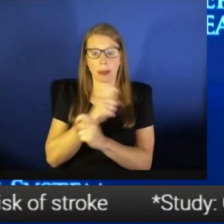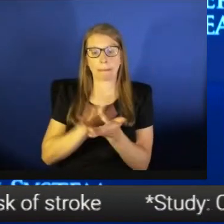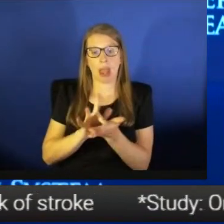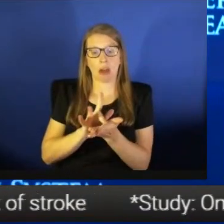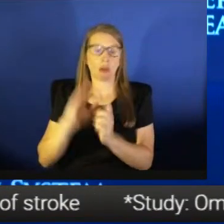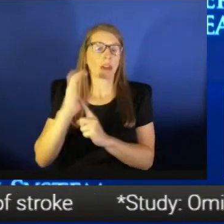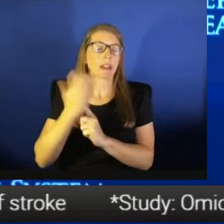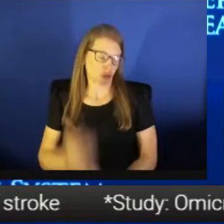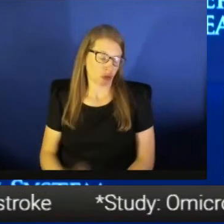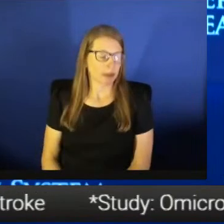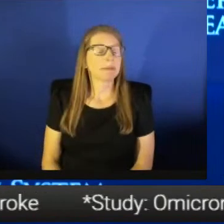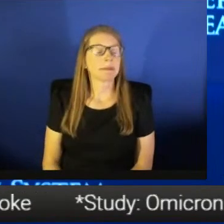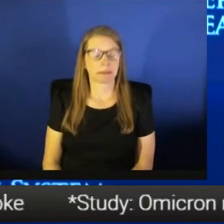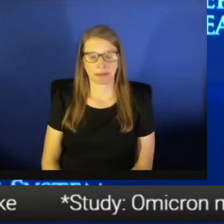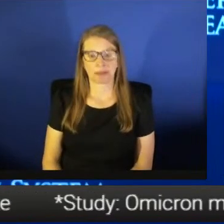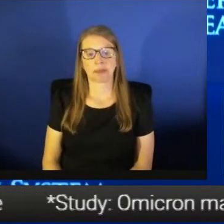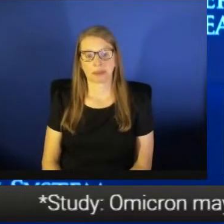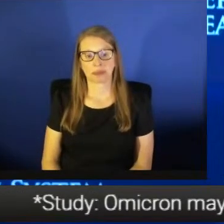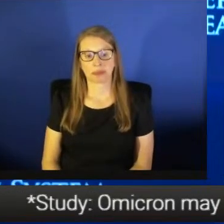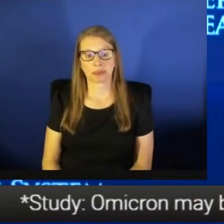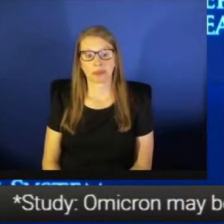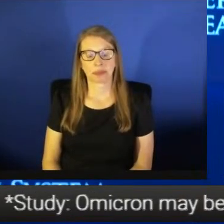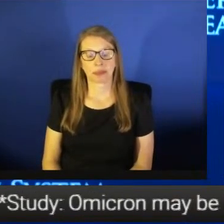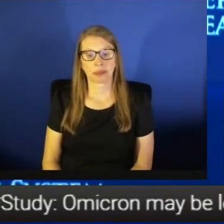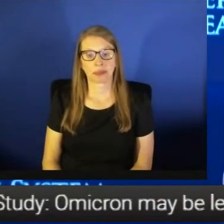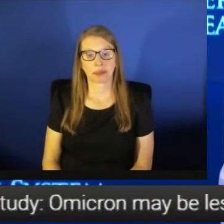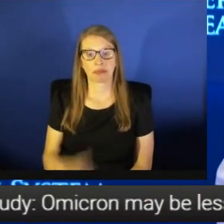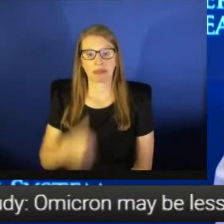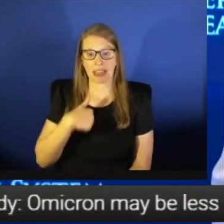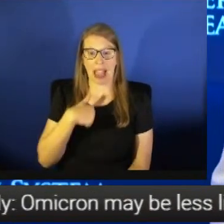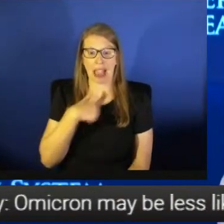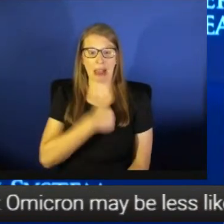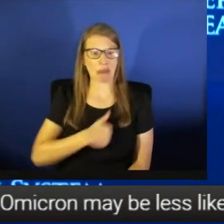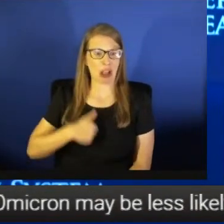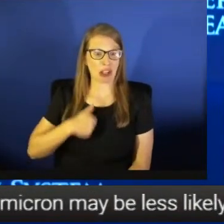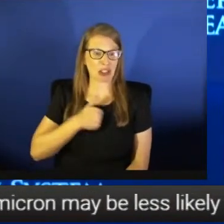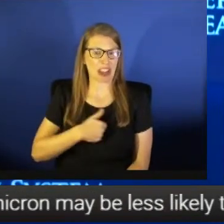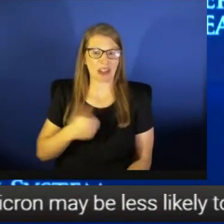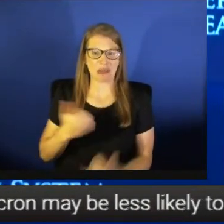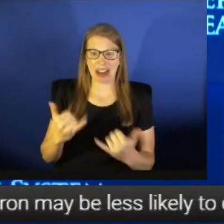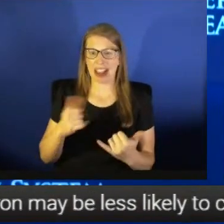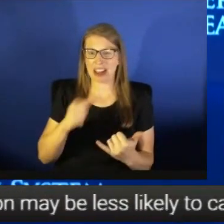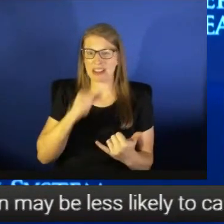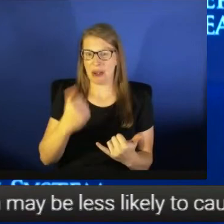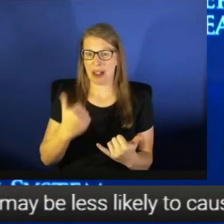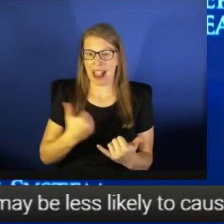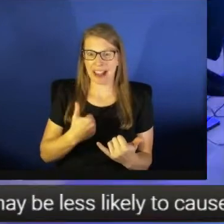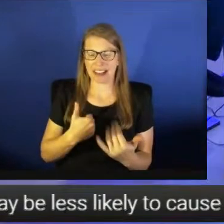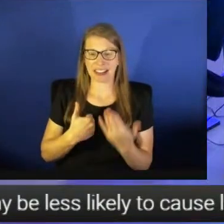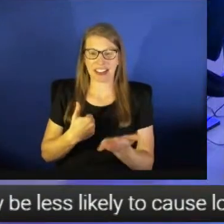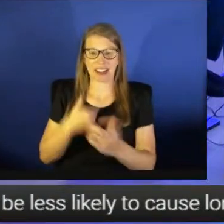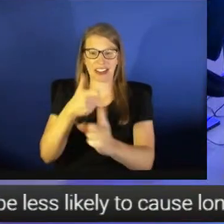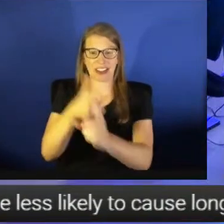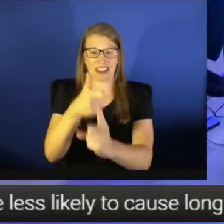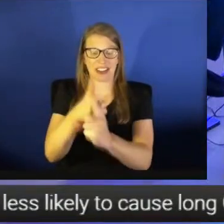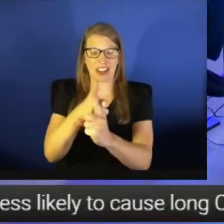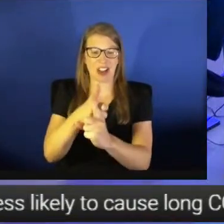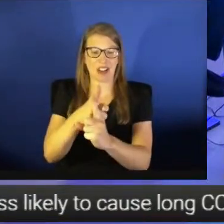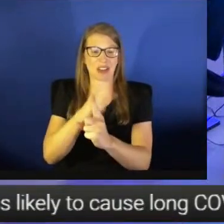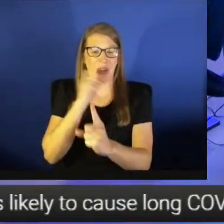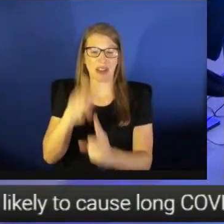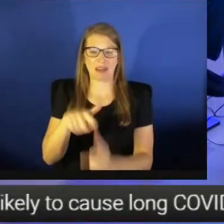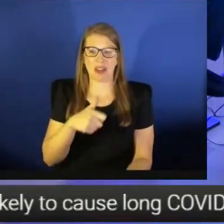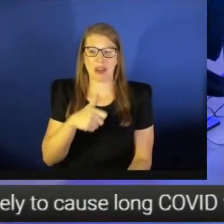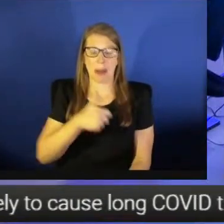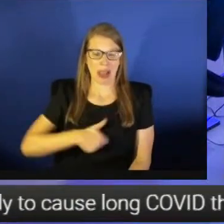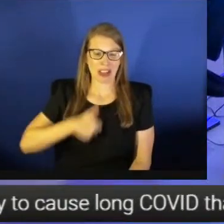And I apologize. I just at this time don't. You do not have to apologize. You deal with a very specialized group of people, as do